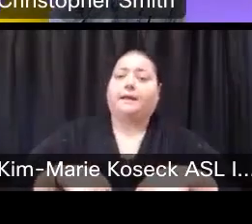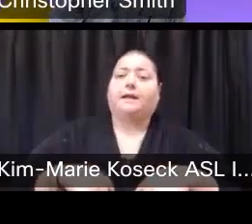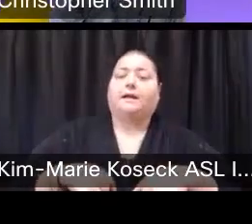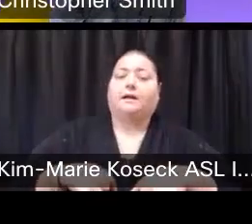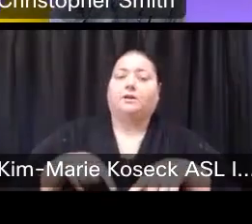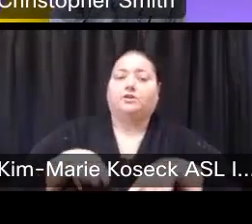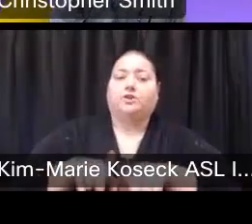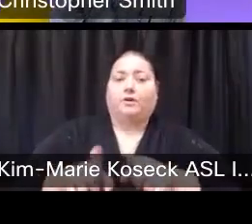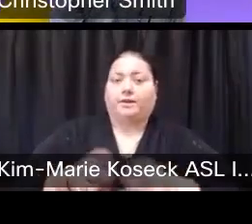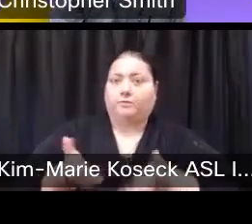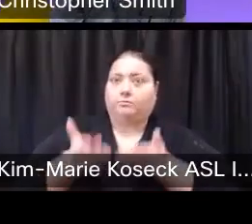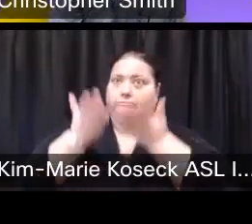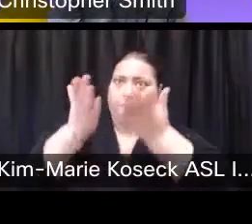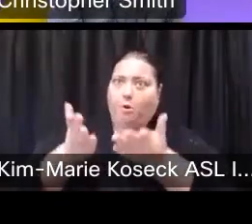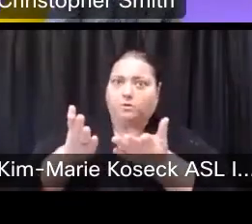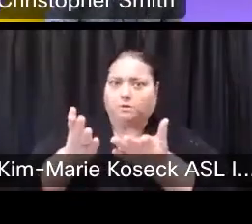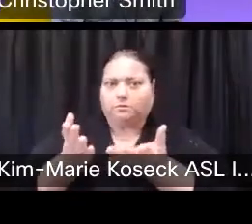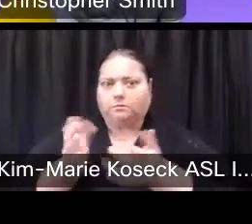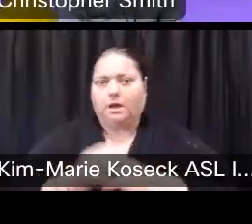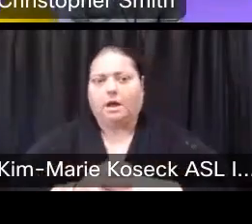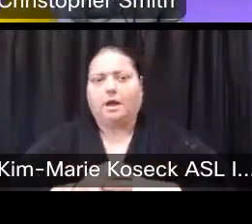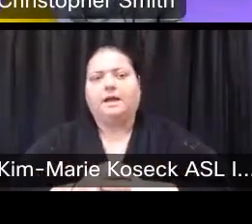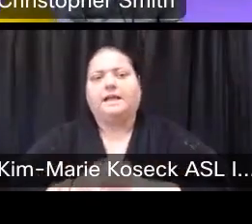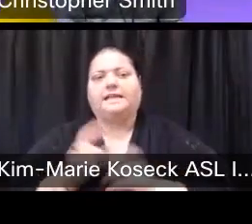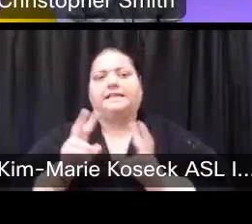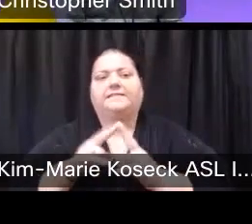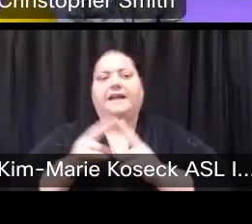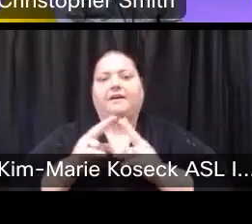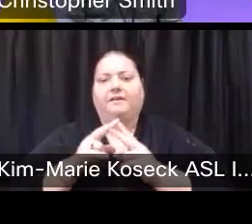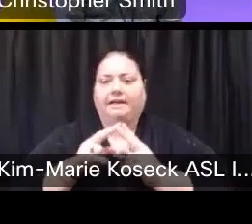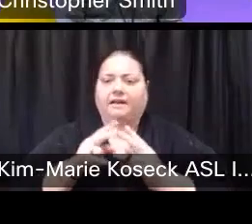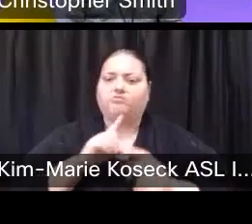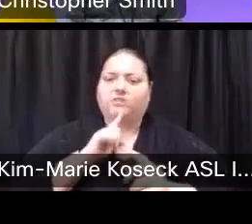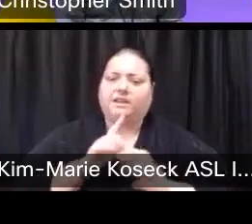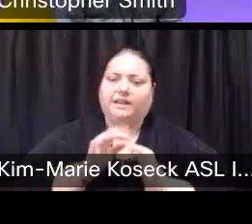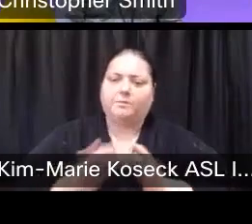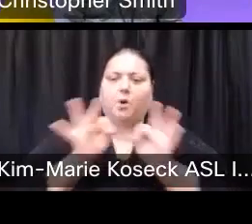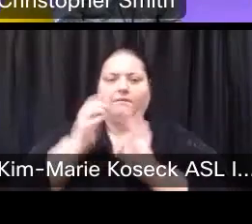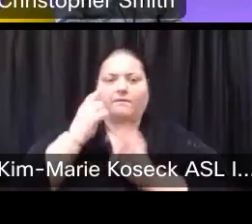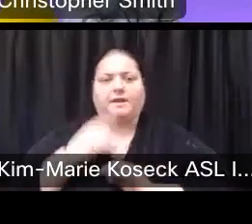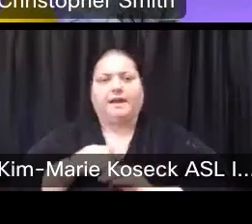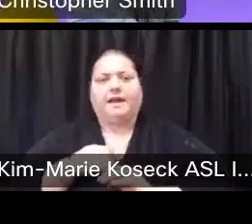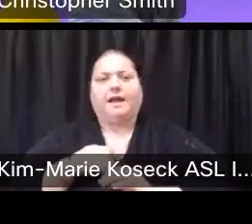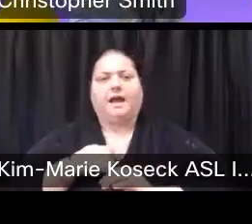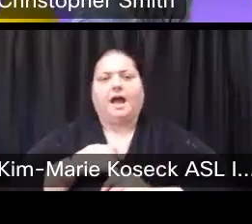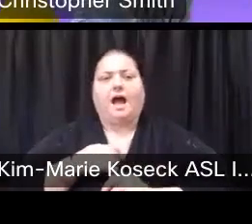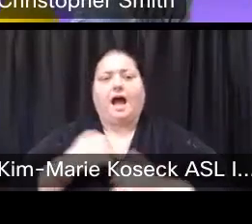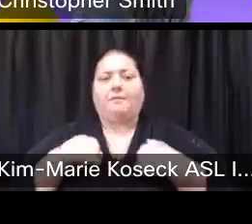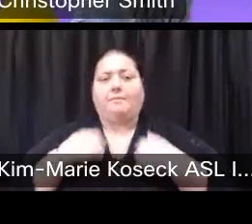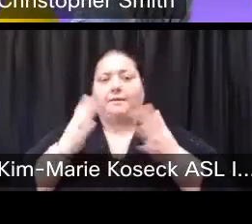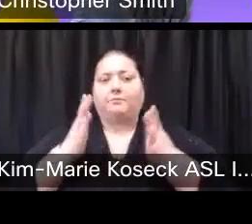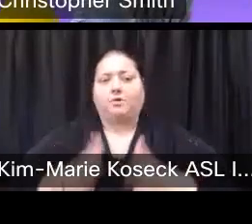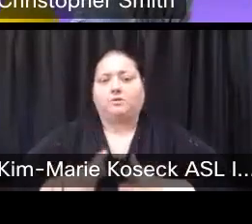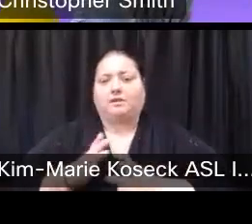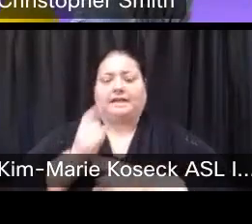this proposal. This is something that's very near and dear to me as a person who's been institutionalized twice